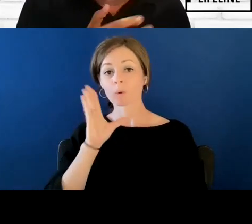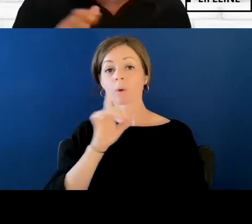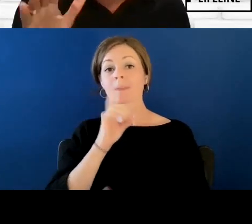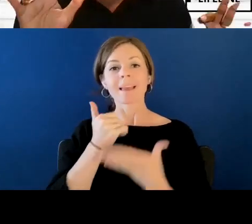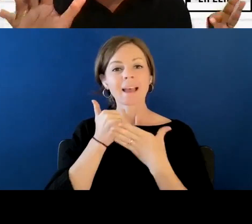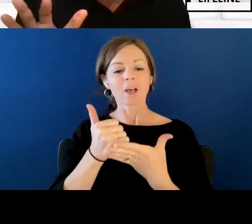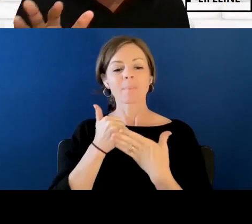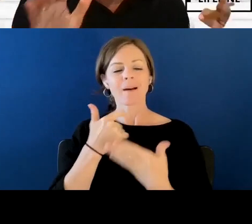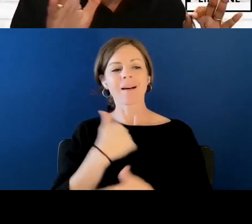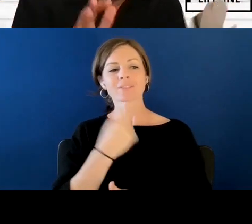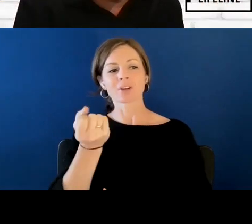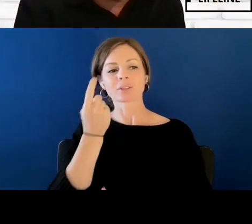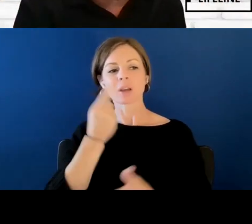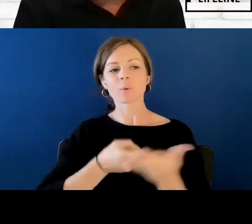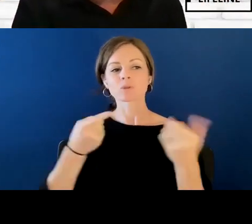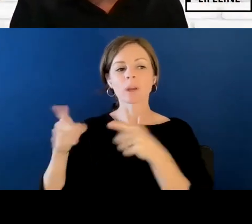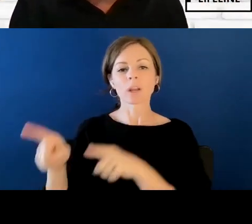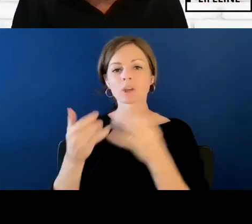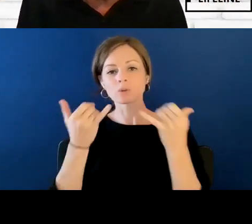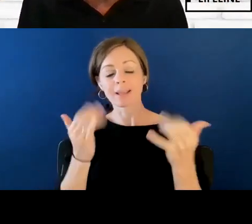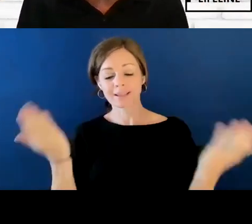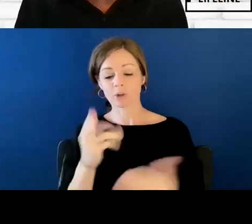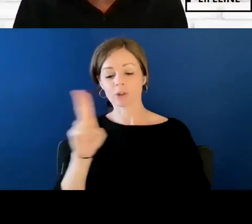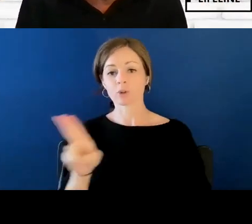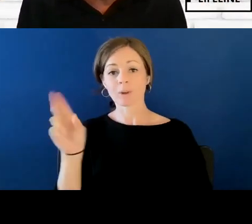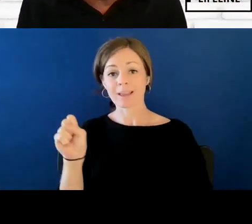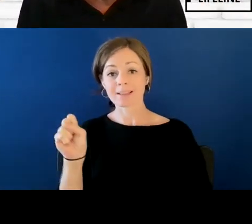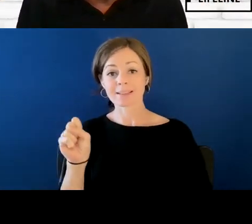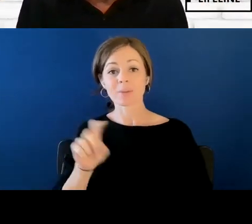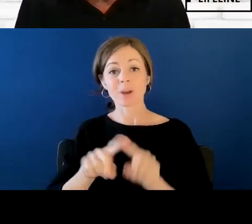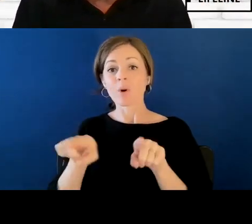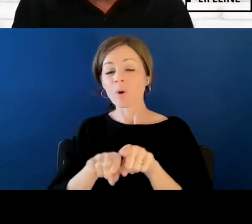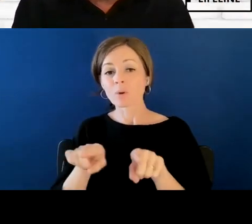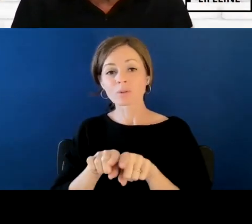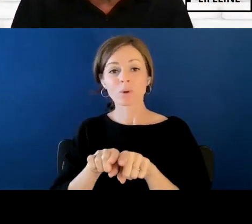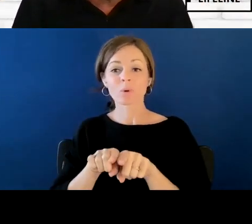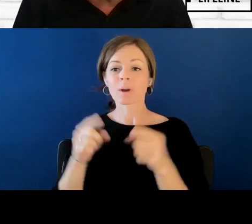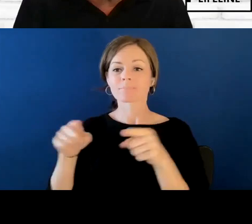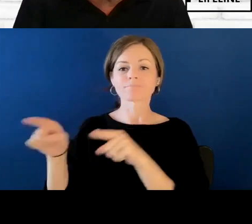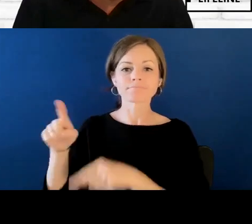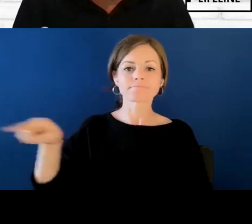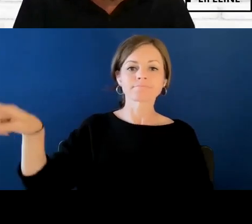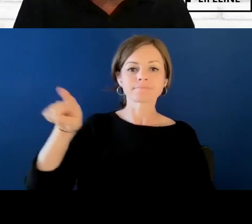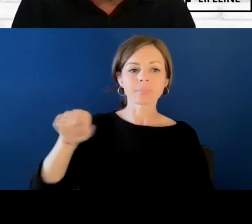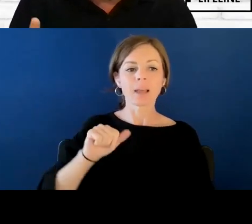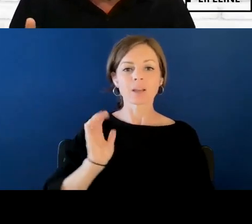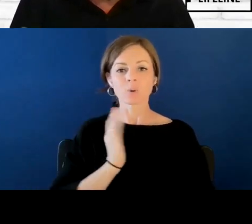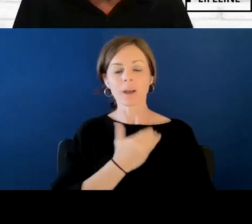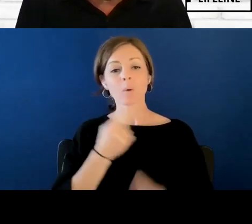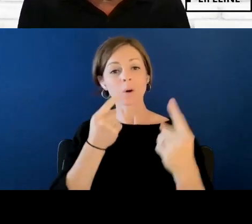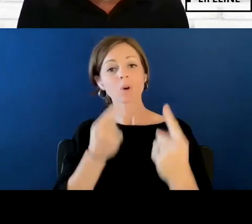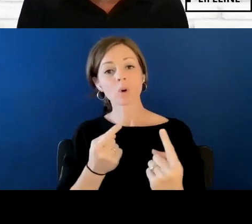not just what's happening here in the US, but how movements of a similar sense have moved towards our goals